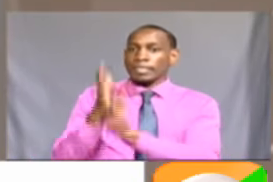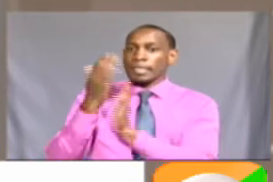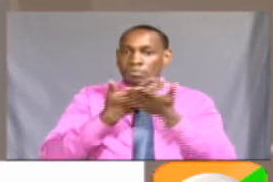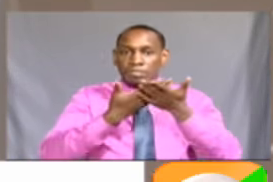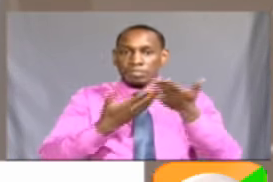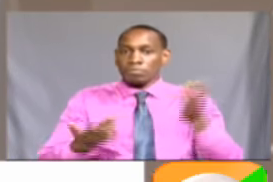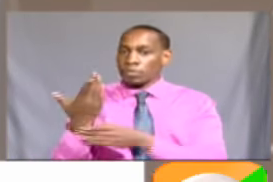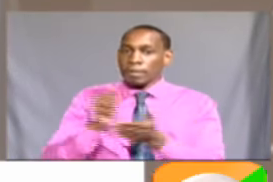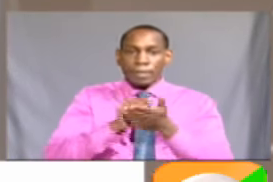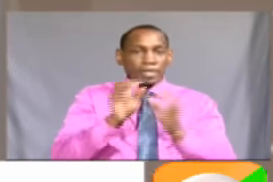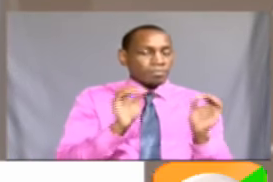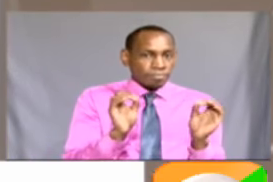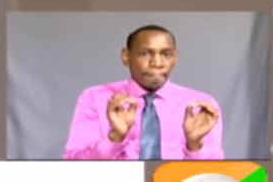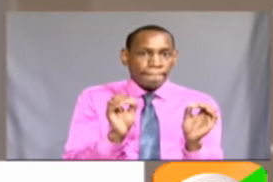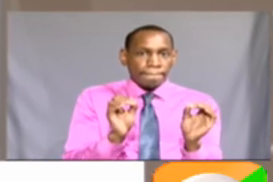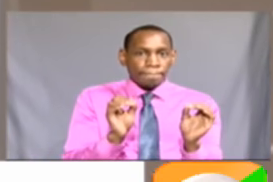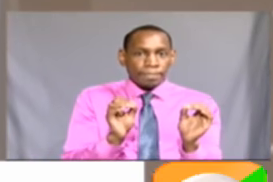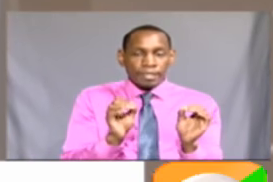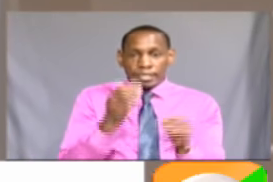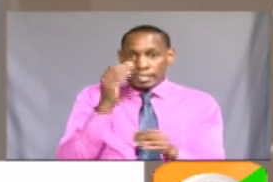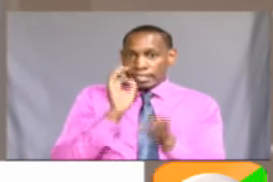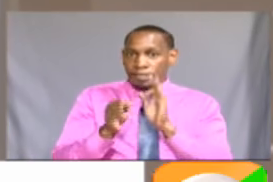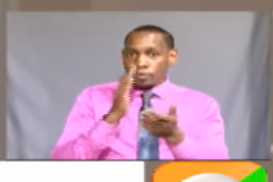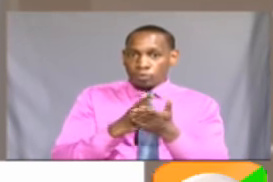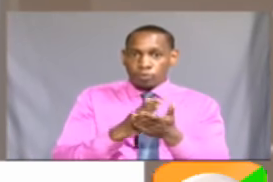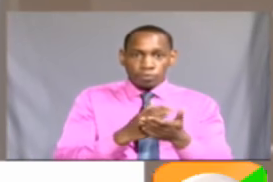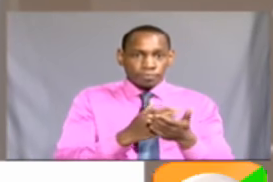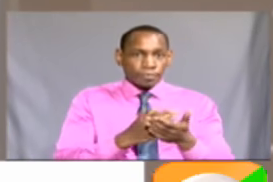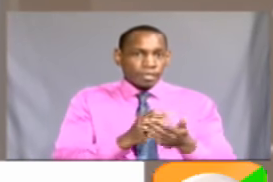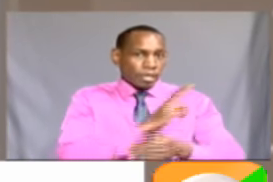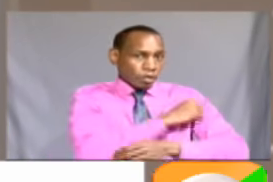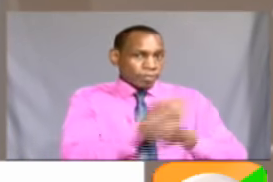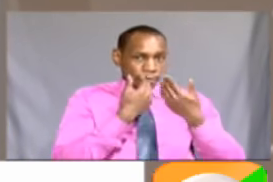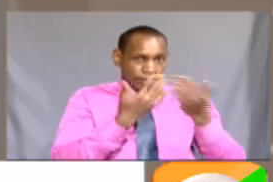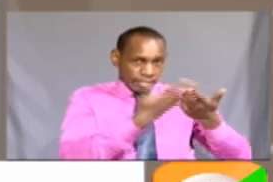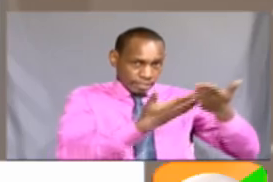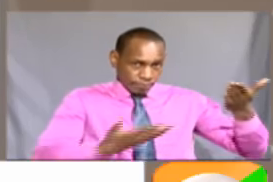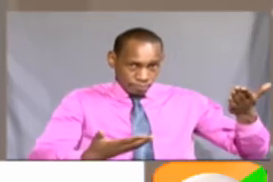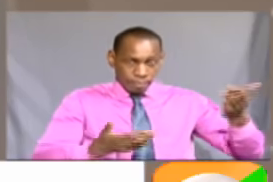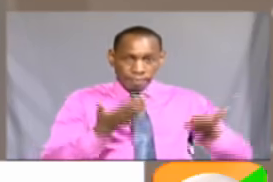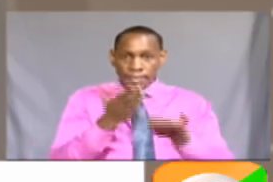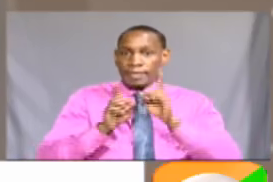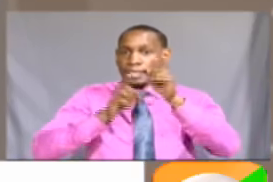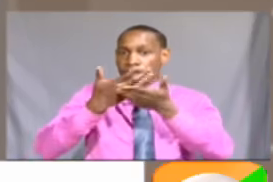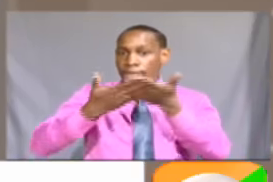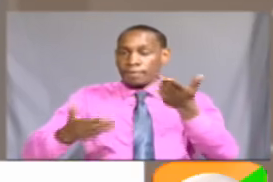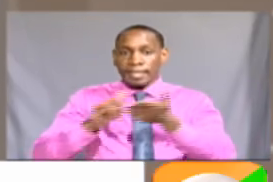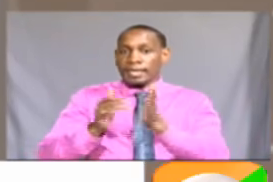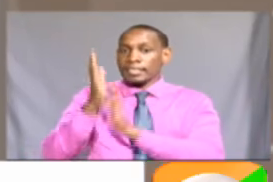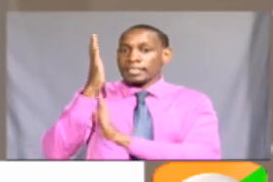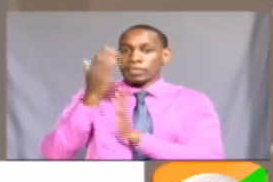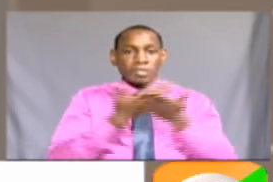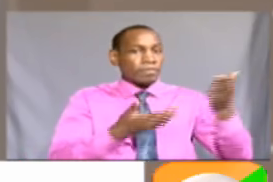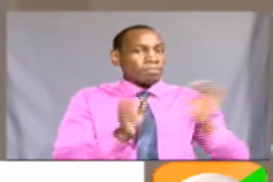are being printed, I would assume. I mean, because if it is a discharge form or a quarantine form or travelers' form, those are not security forms.